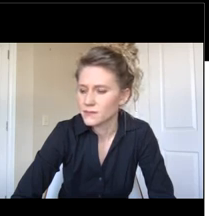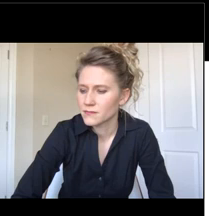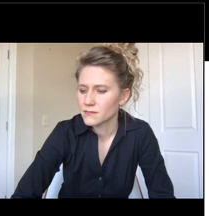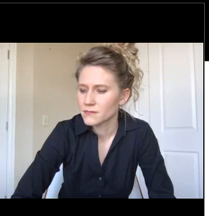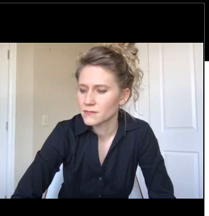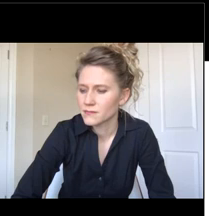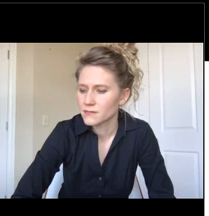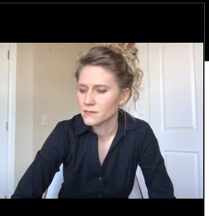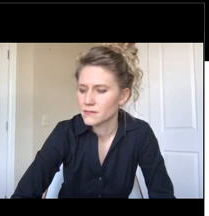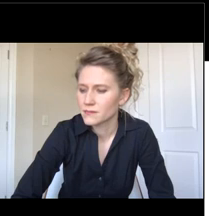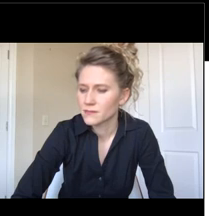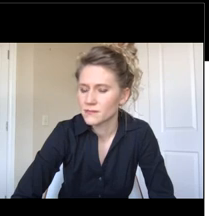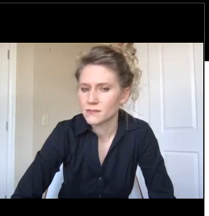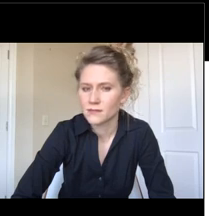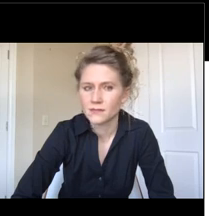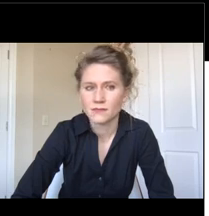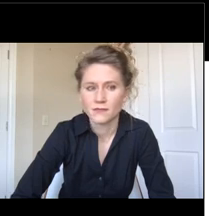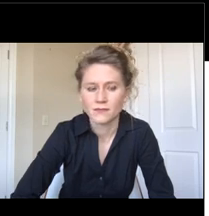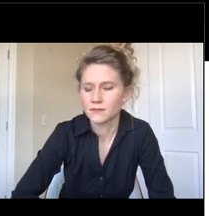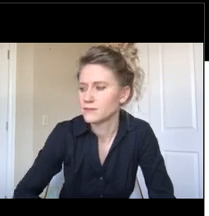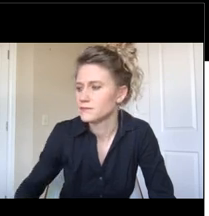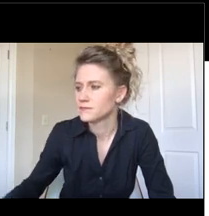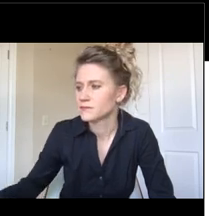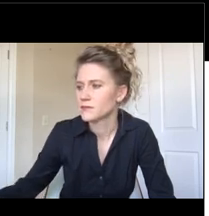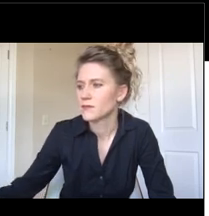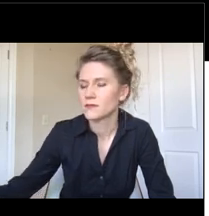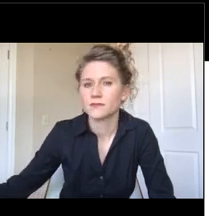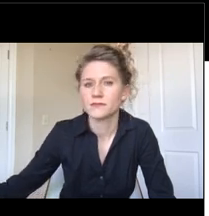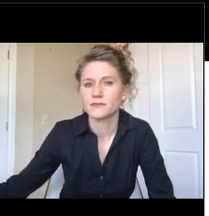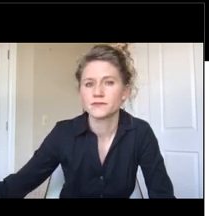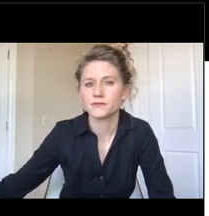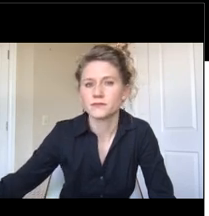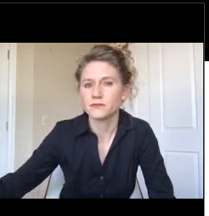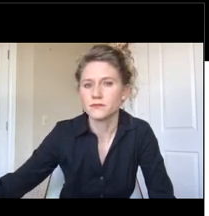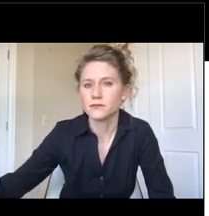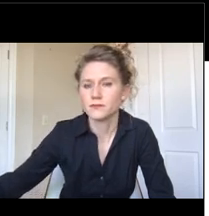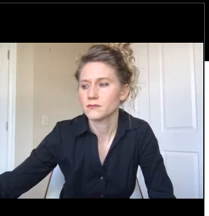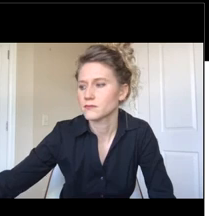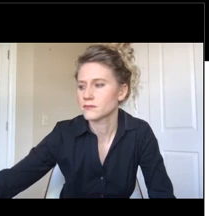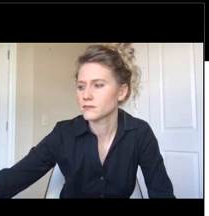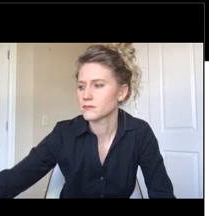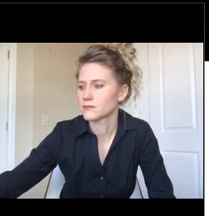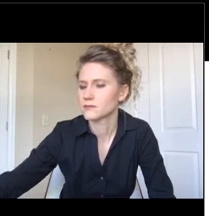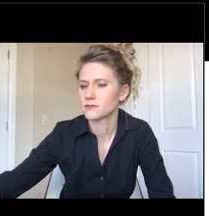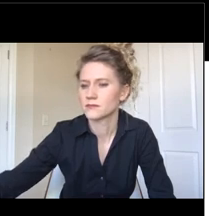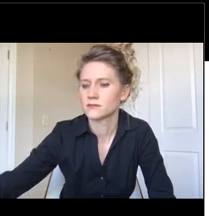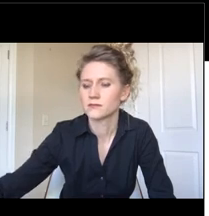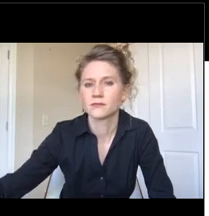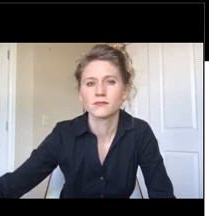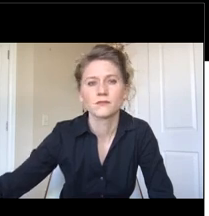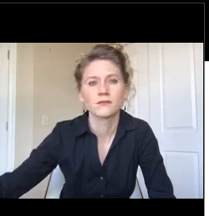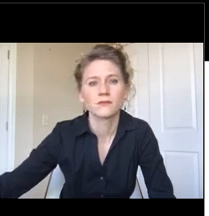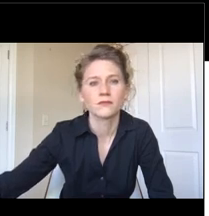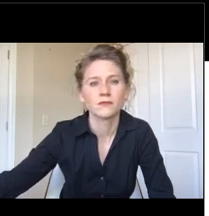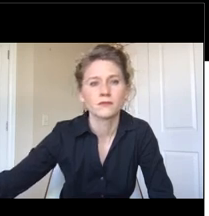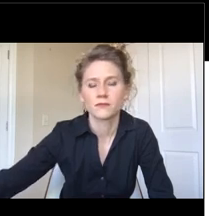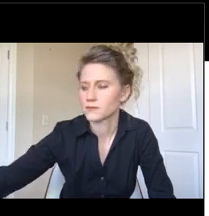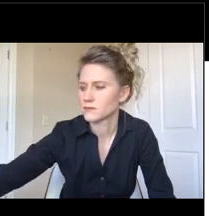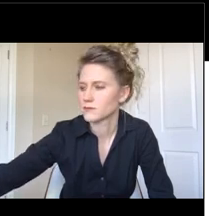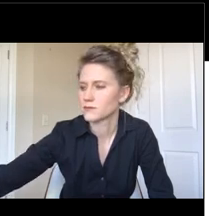Court. We did the whole neighborhood in a rubber cape seal. And this just to show that this is the before picture of that road of what it